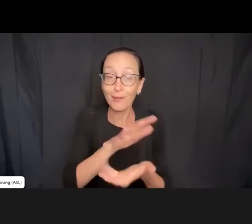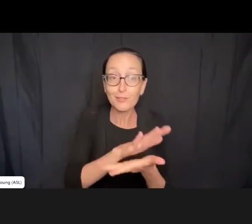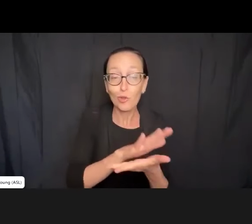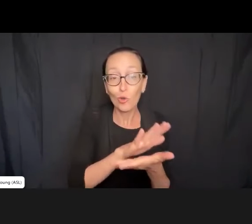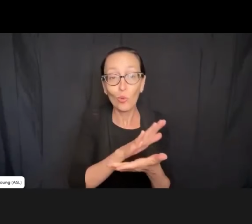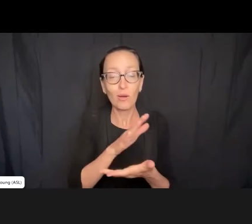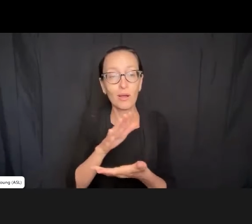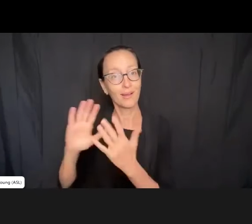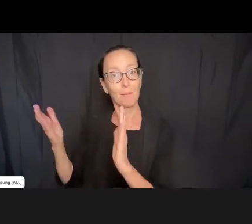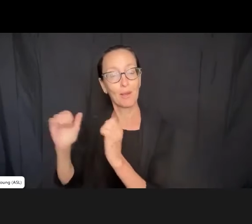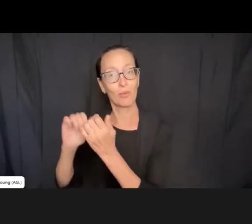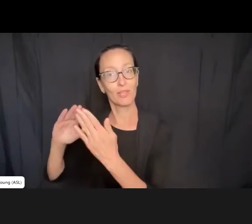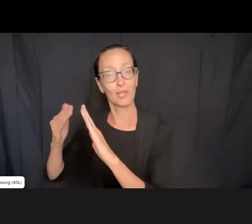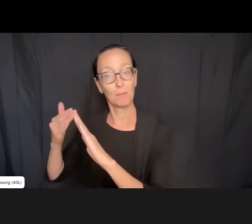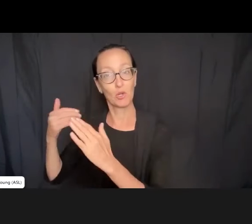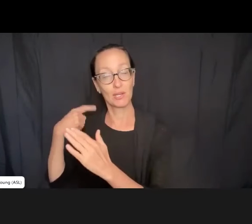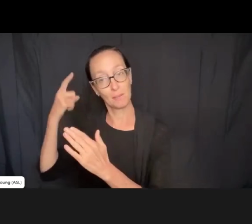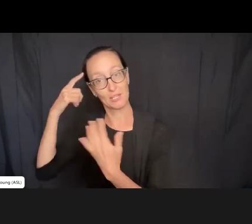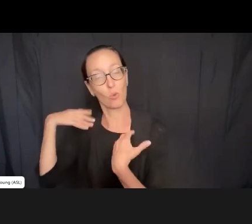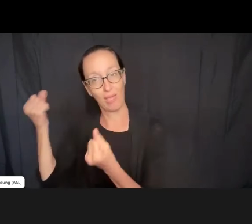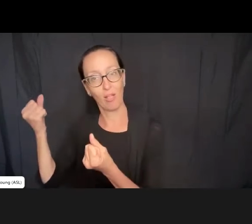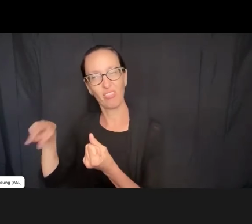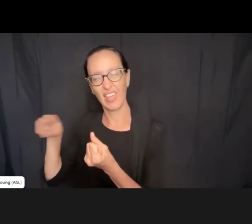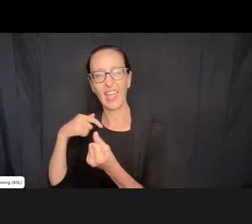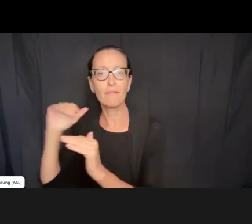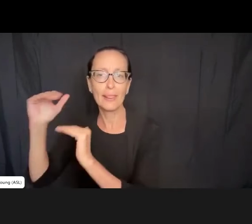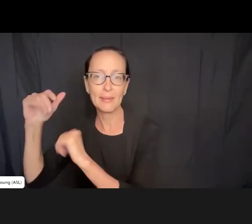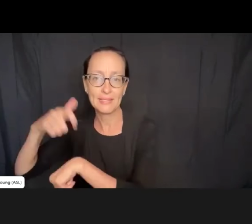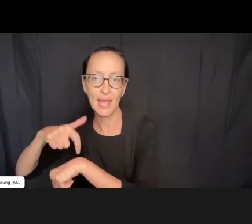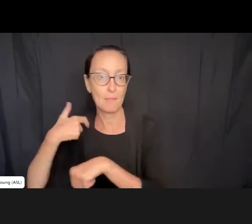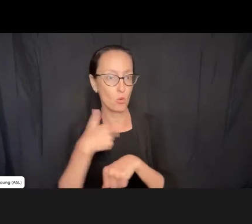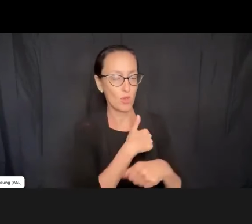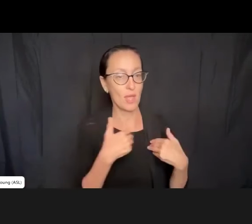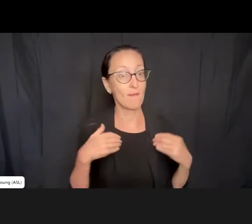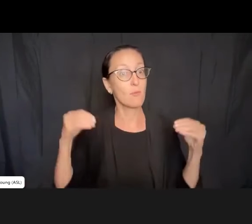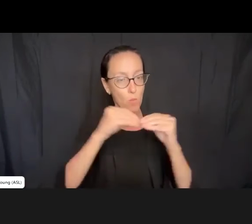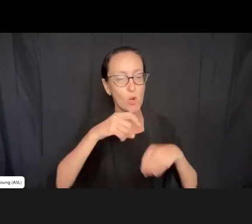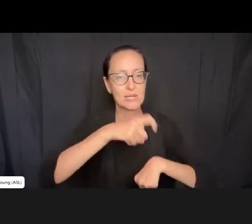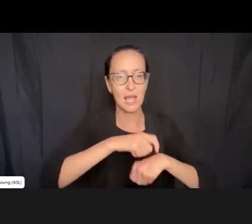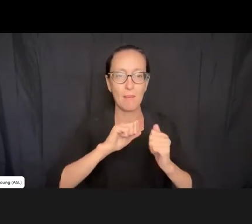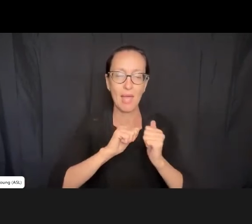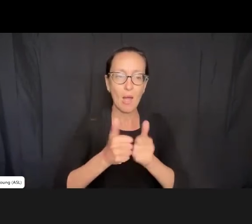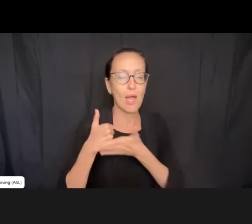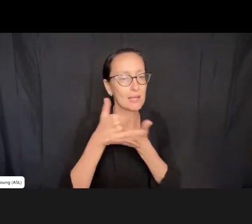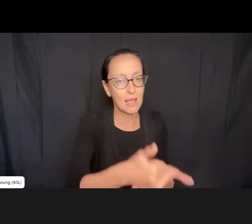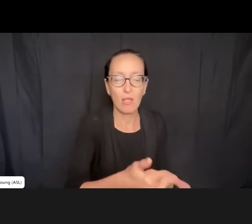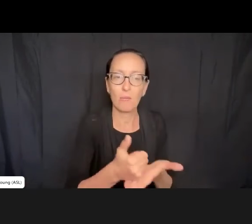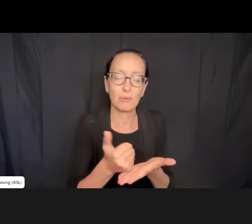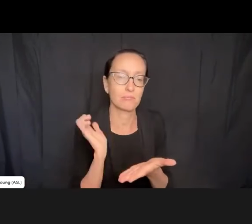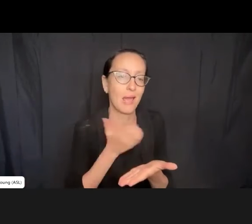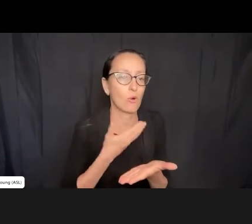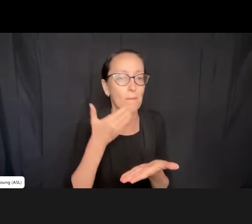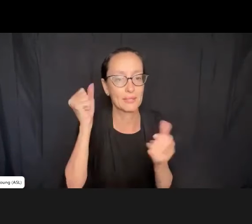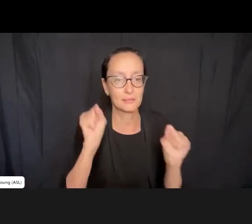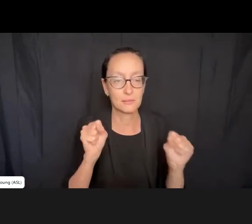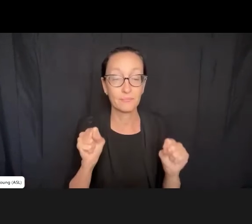mental health providers are able to spend with them, to mitigate that traumatic impact to the best that we can. The ultimate